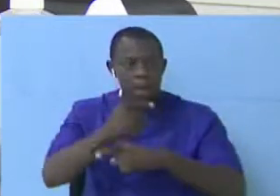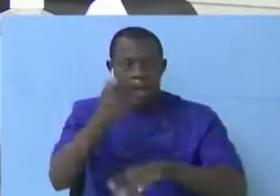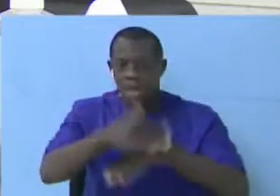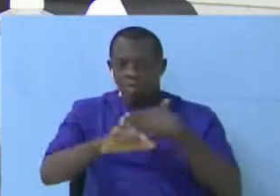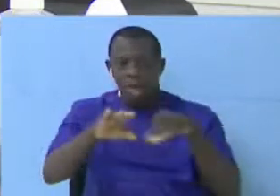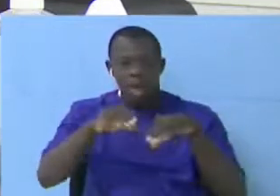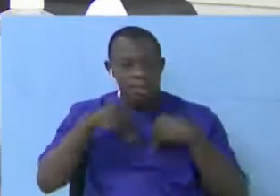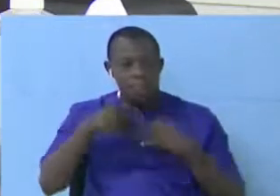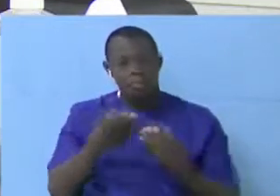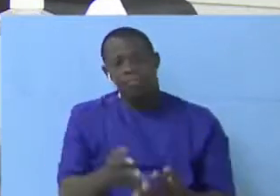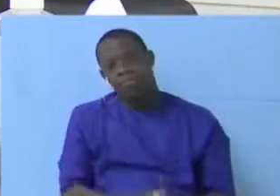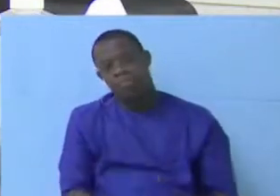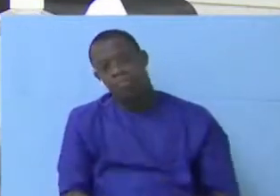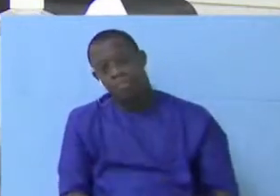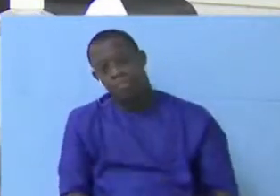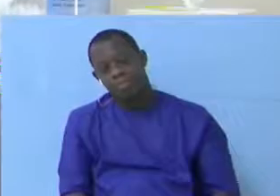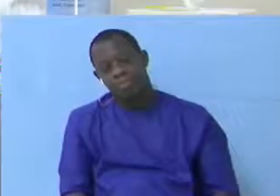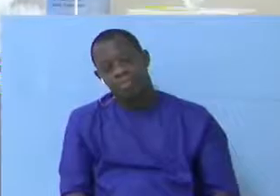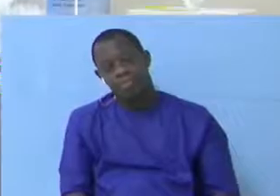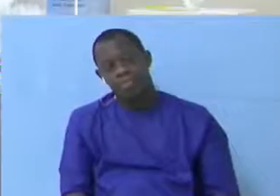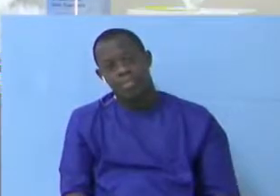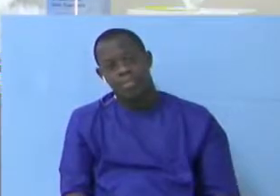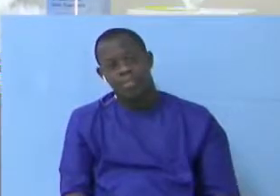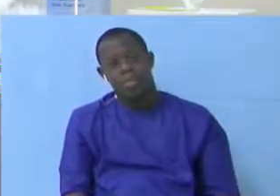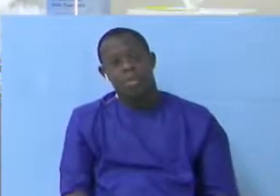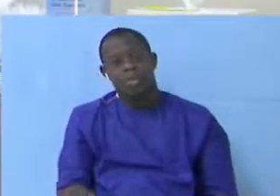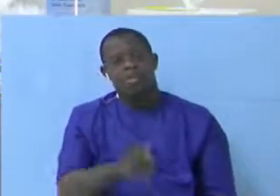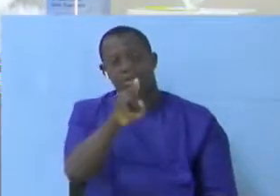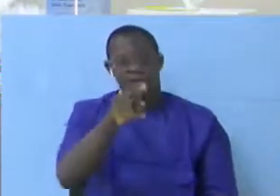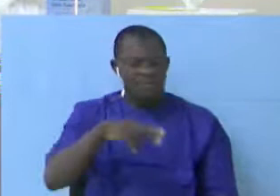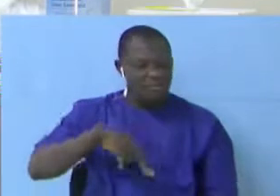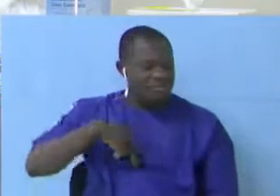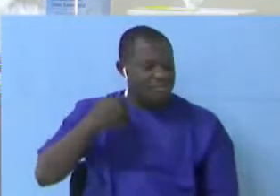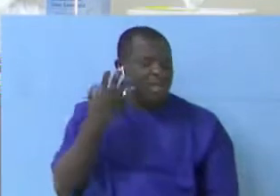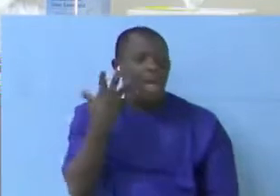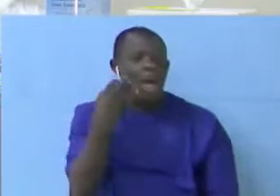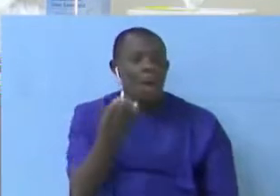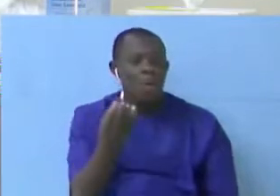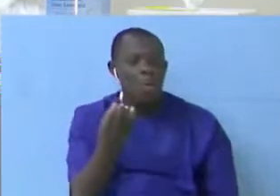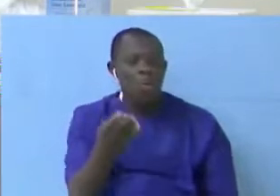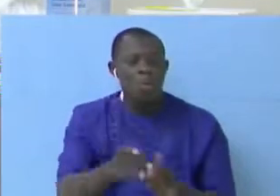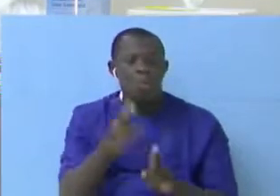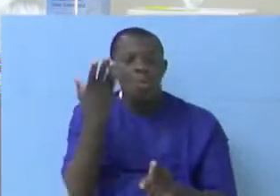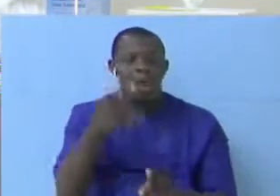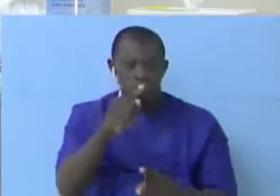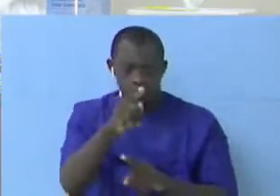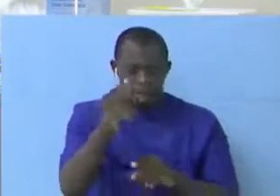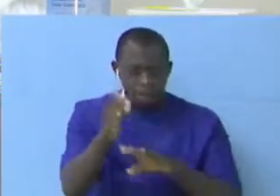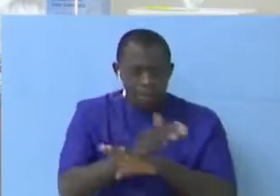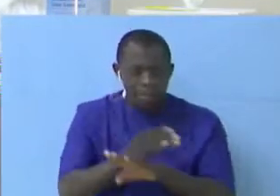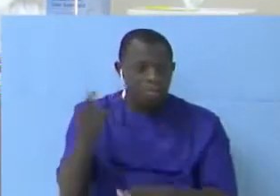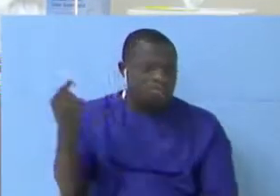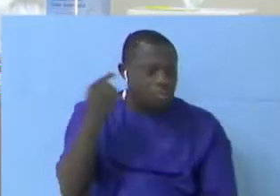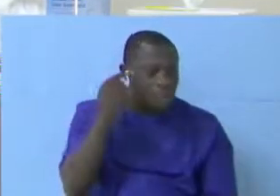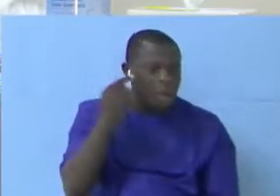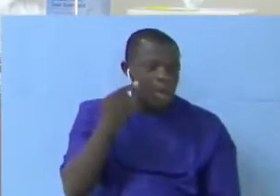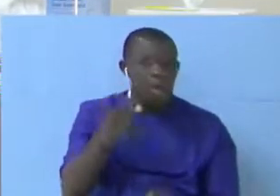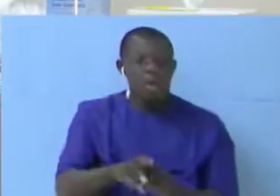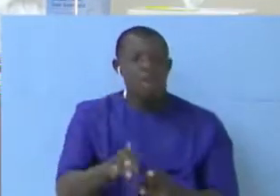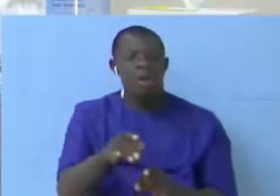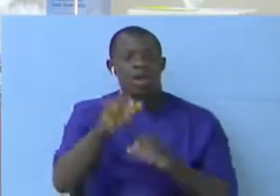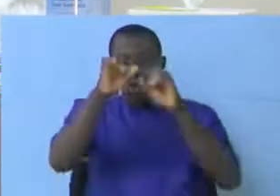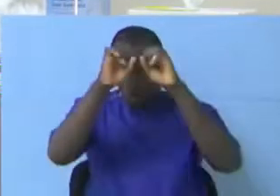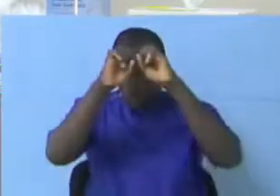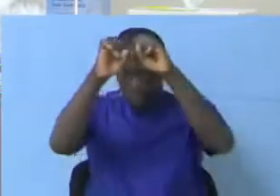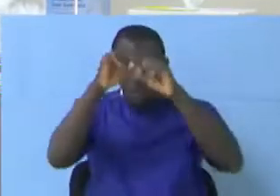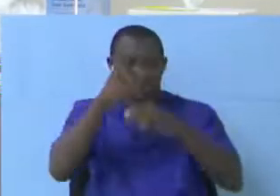sosole. And how did you feel when you heard those denials? Ite balo kono yi mune kala muta i balo kono birite